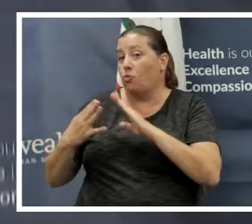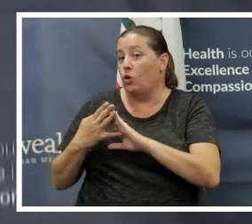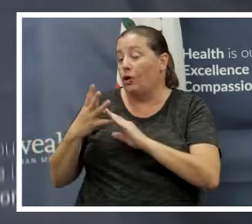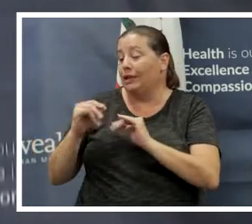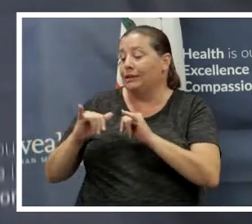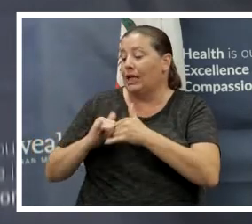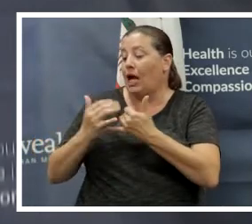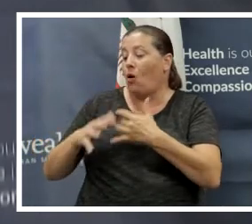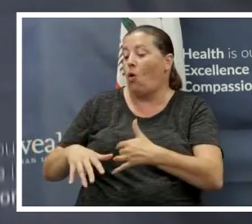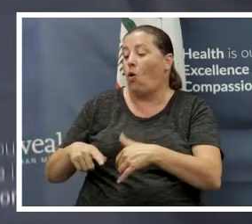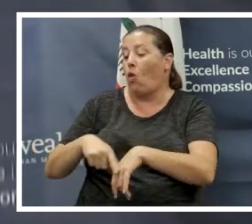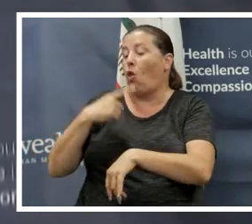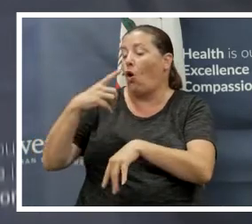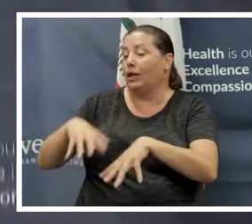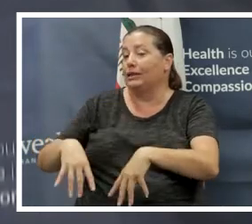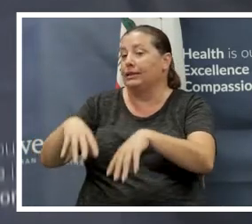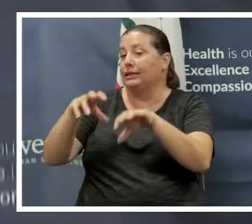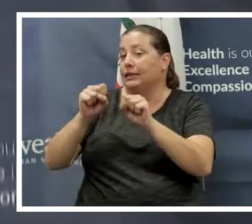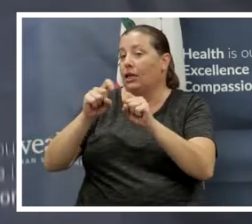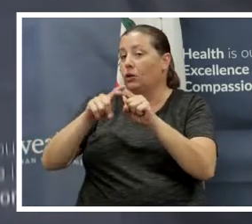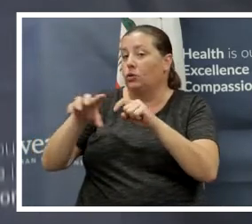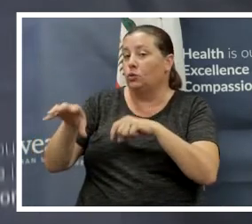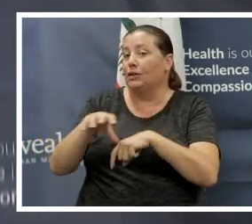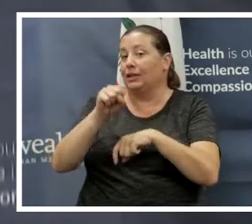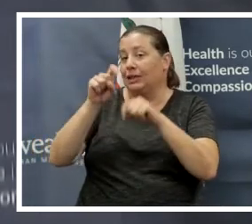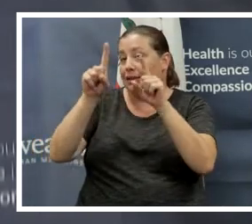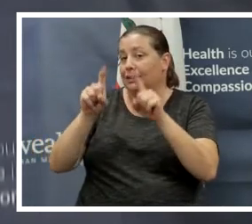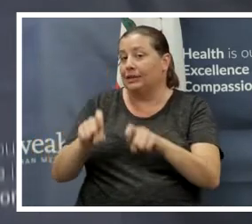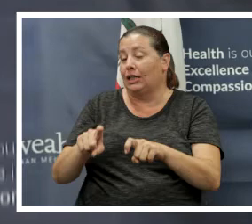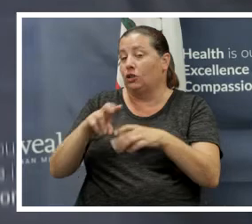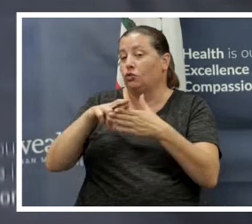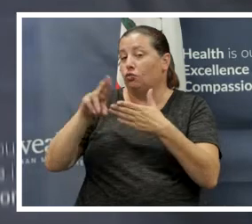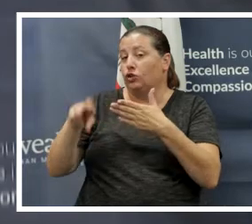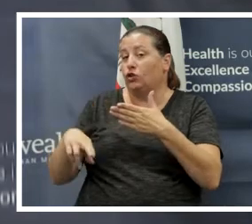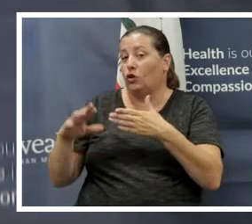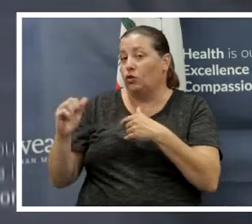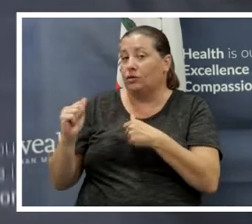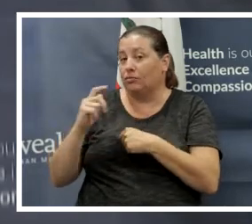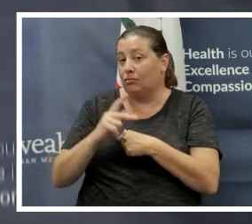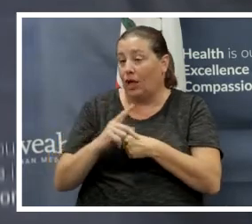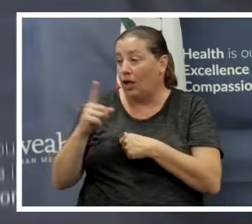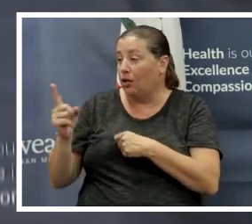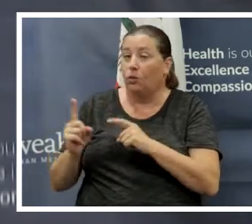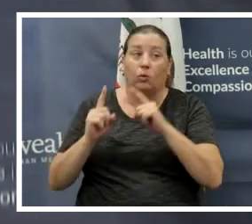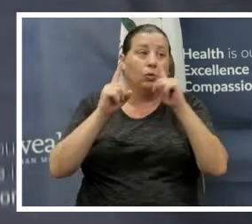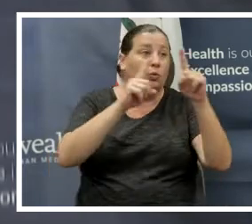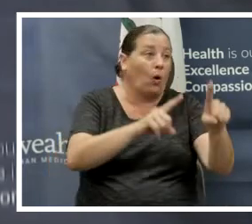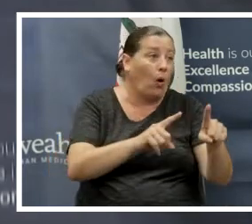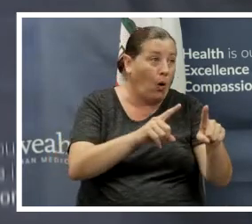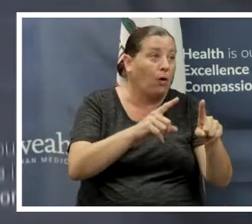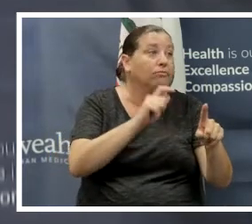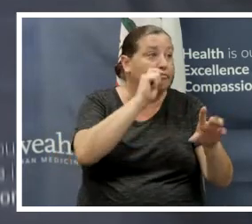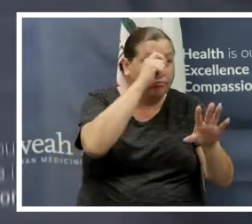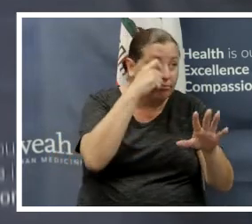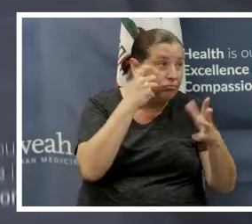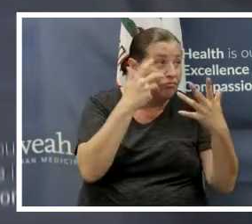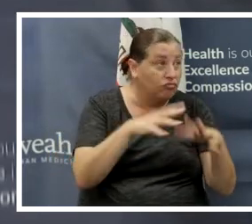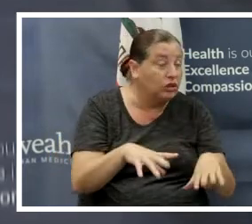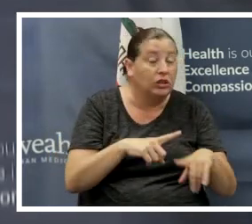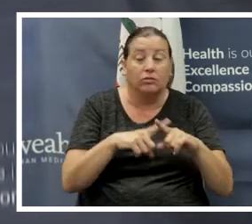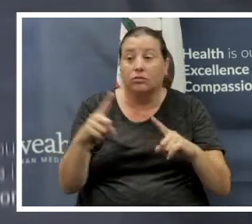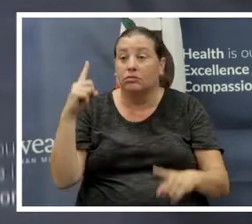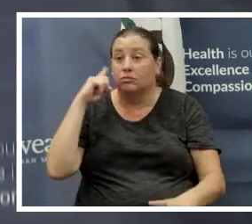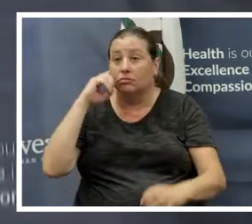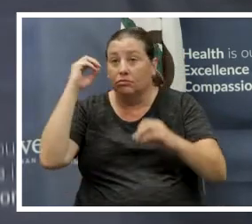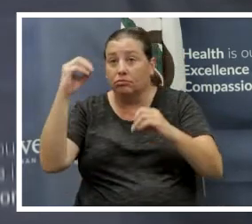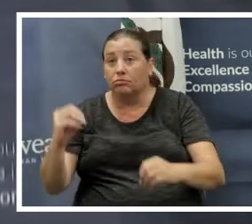taking to get test results back. So you go to get your specimen collected and you don't hear results back from a commercial lab